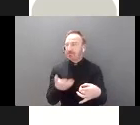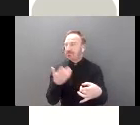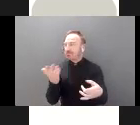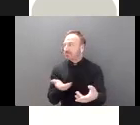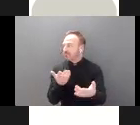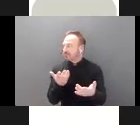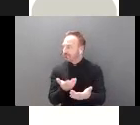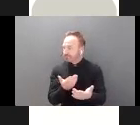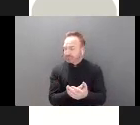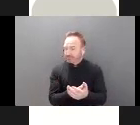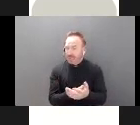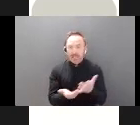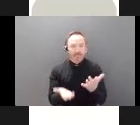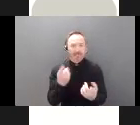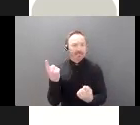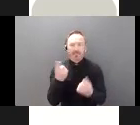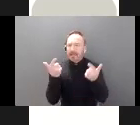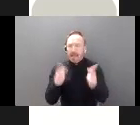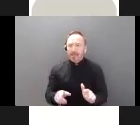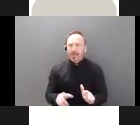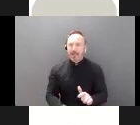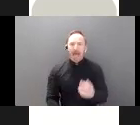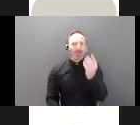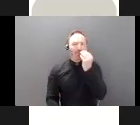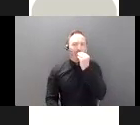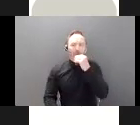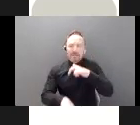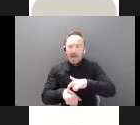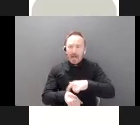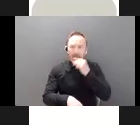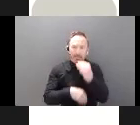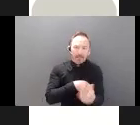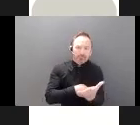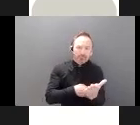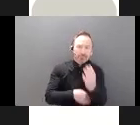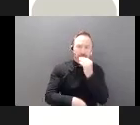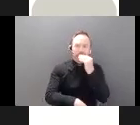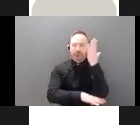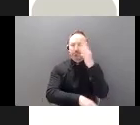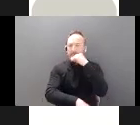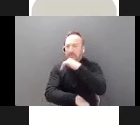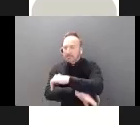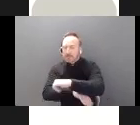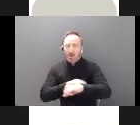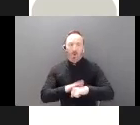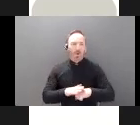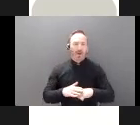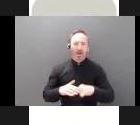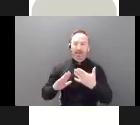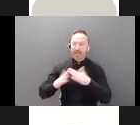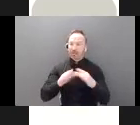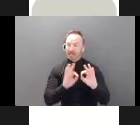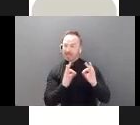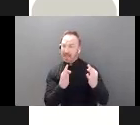something happening at mealtime or something where the community is affected by a conflict behavior or a difficulty that they're all